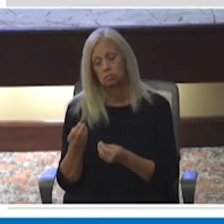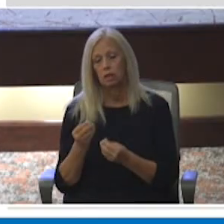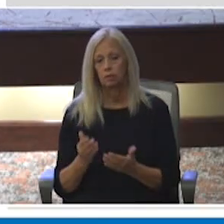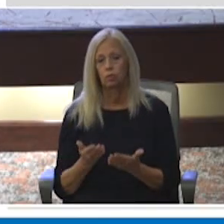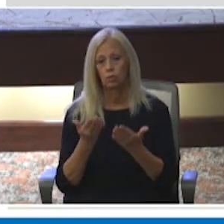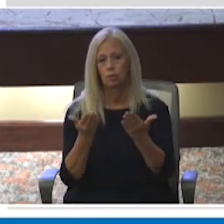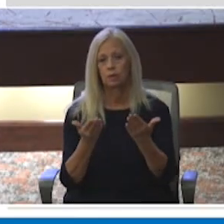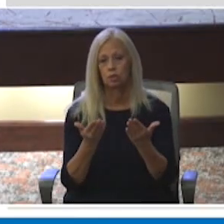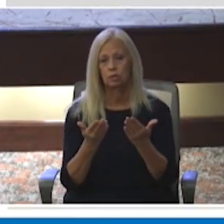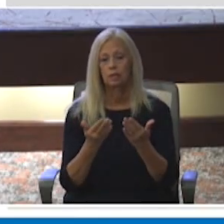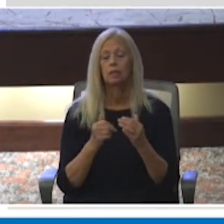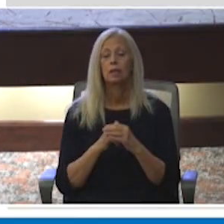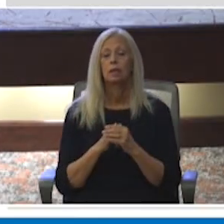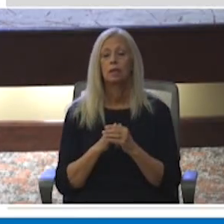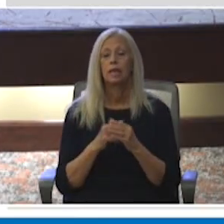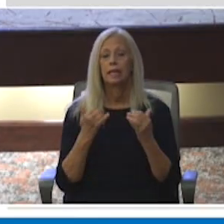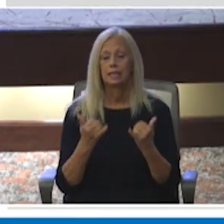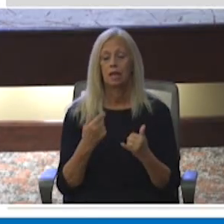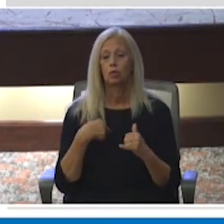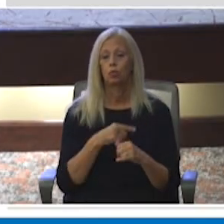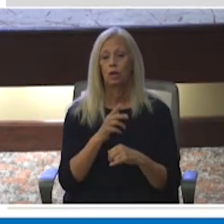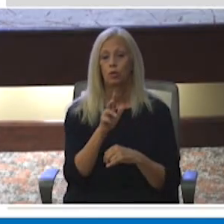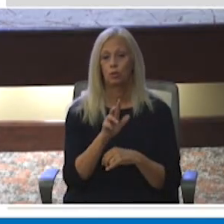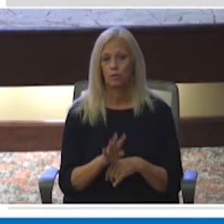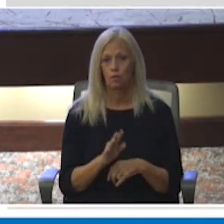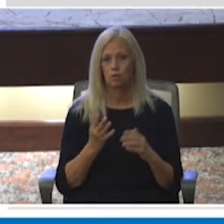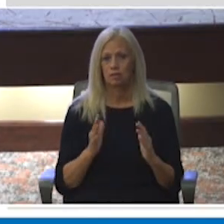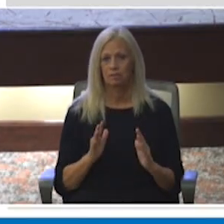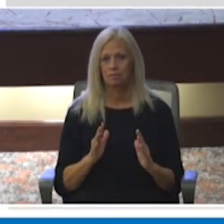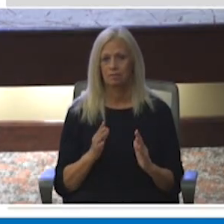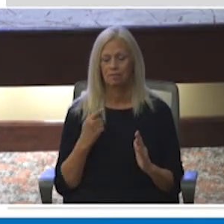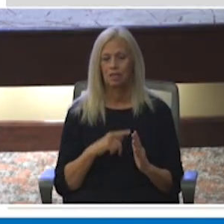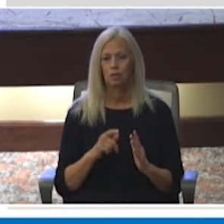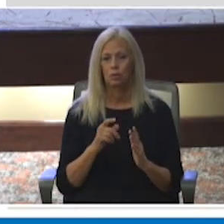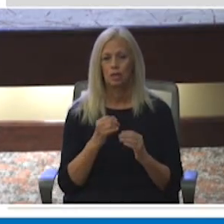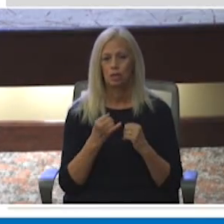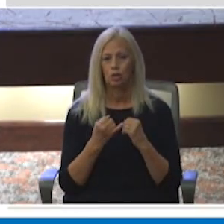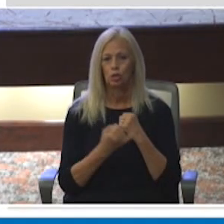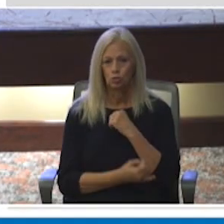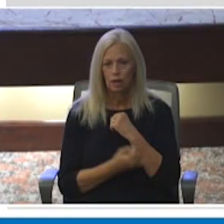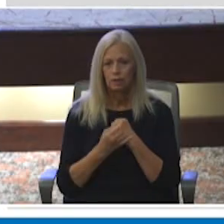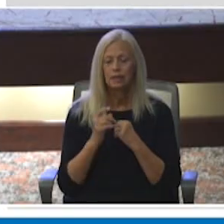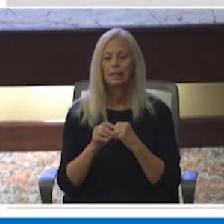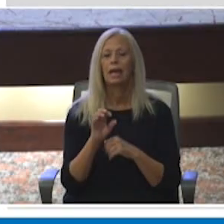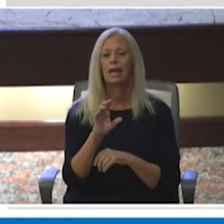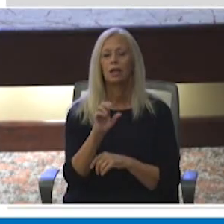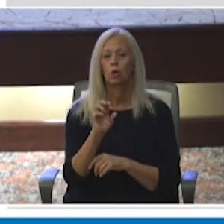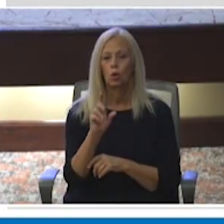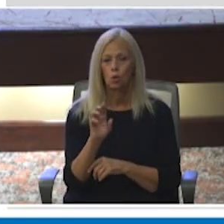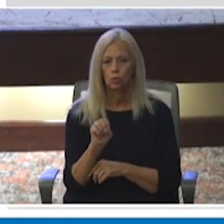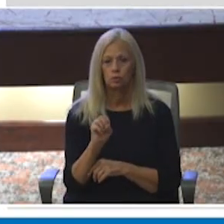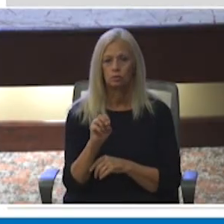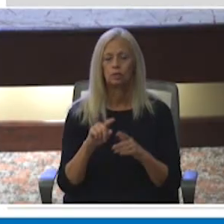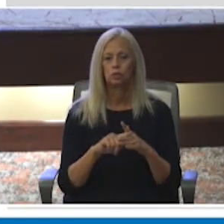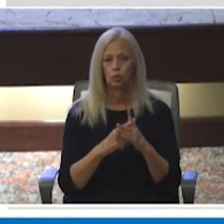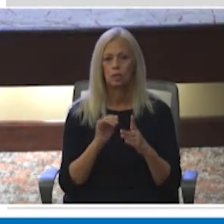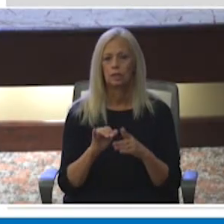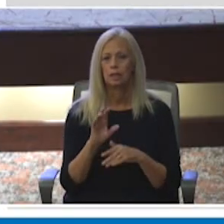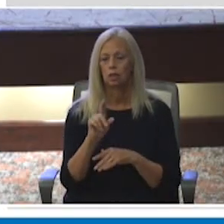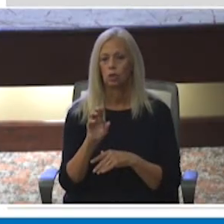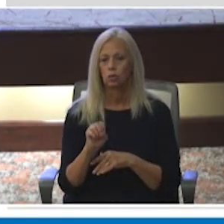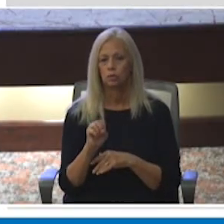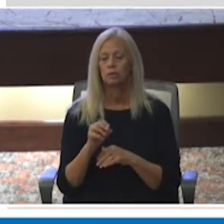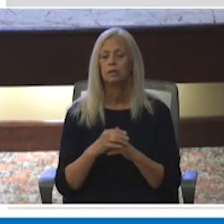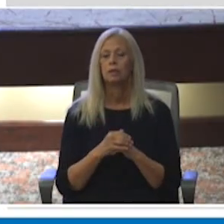in box 3. They're 3/4 of the way across. We are drafting the code in installments. We've drafted the first 2 boxes there, districts